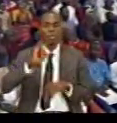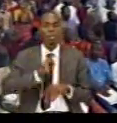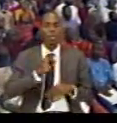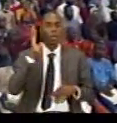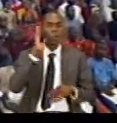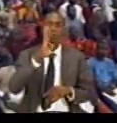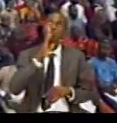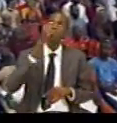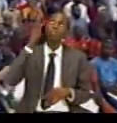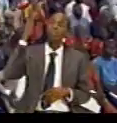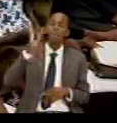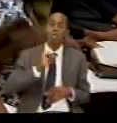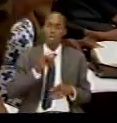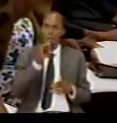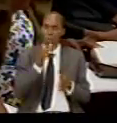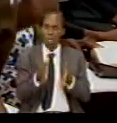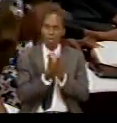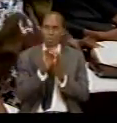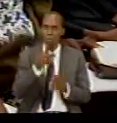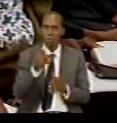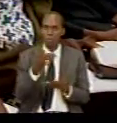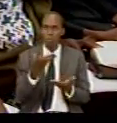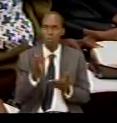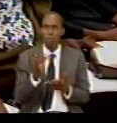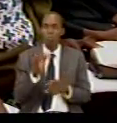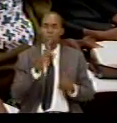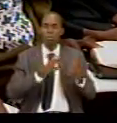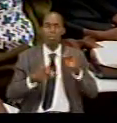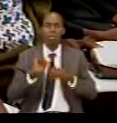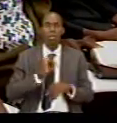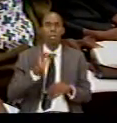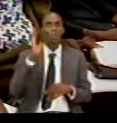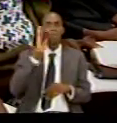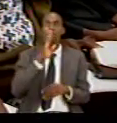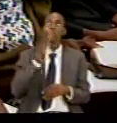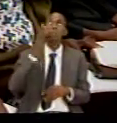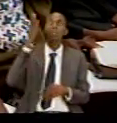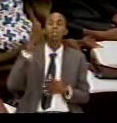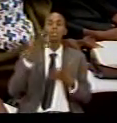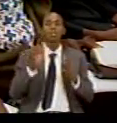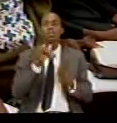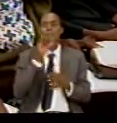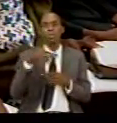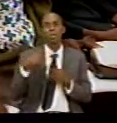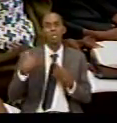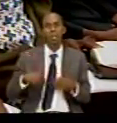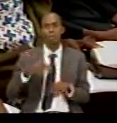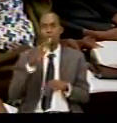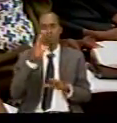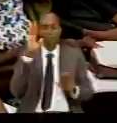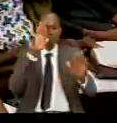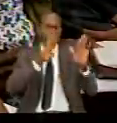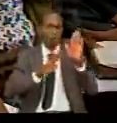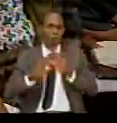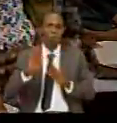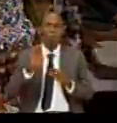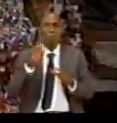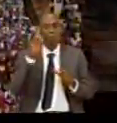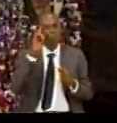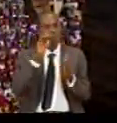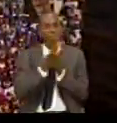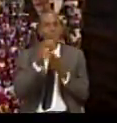there. I'm asking you, I'll be there. Let not your heart be troubled. Believe in God. Believe also in